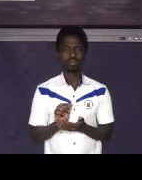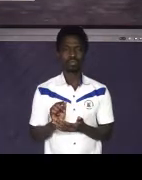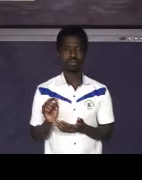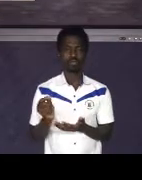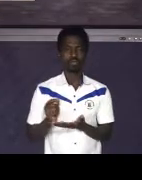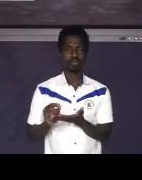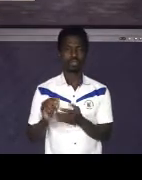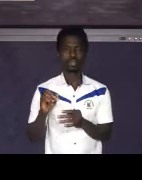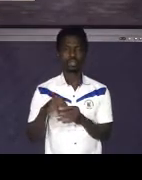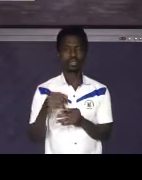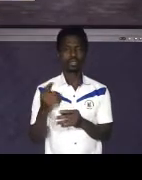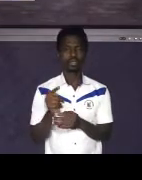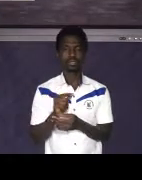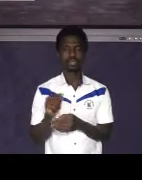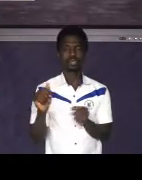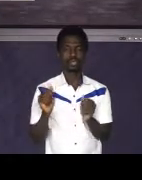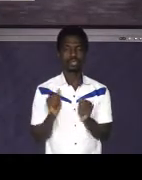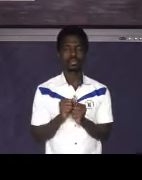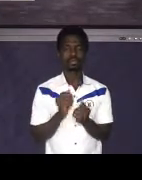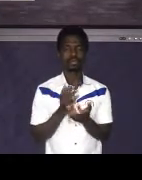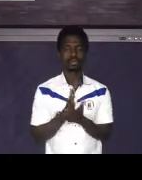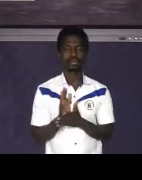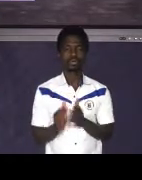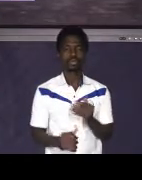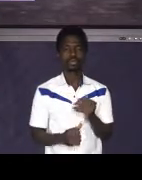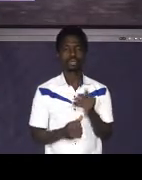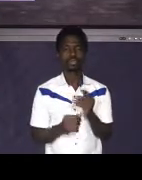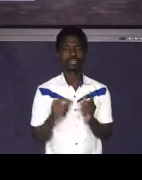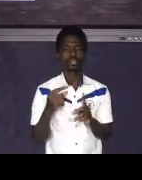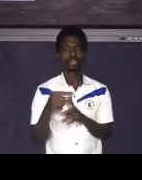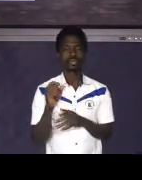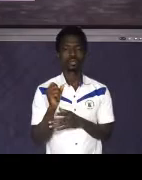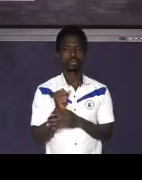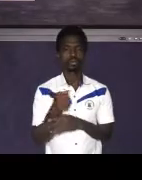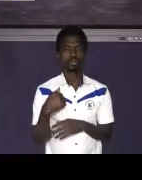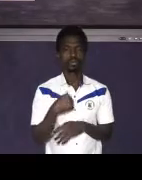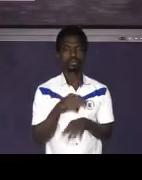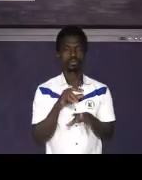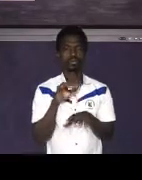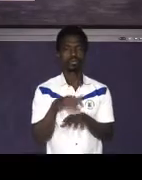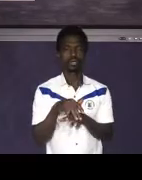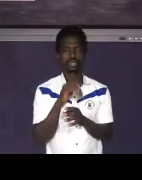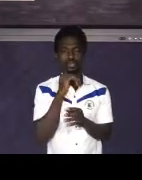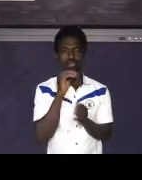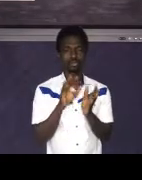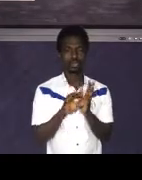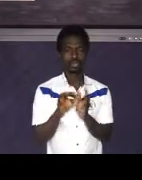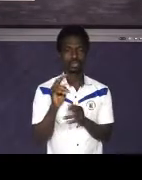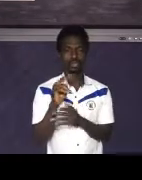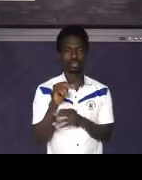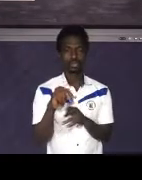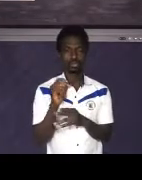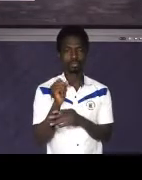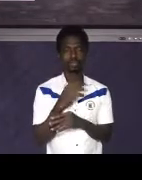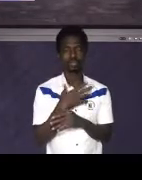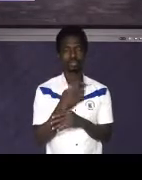Fill in the gaps with the appropriate assisting words. We looked at uncountable